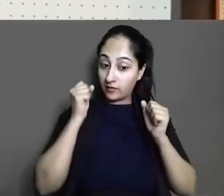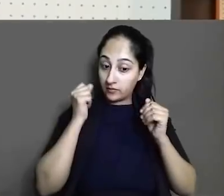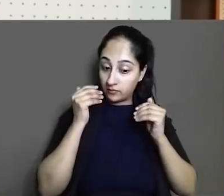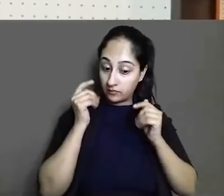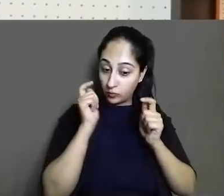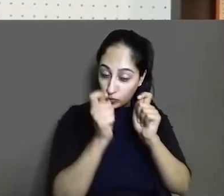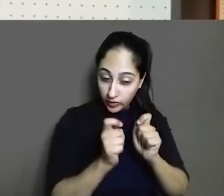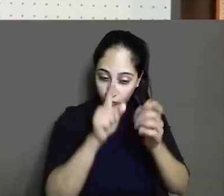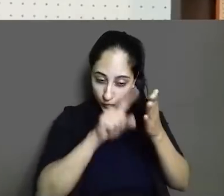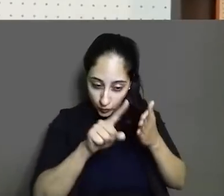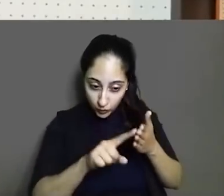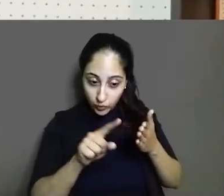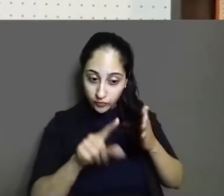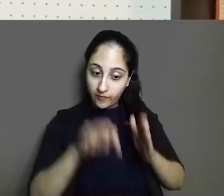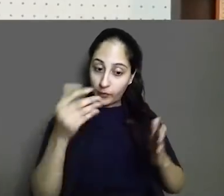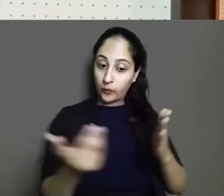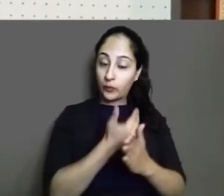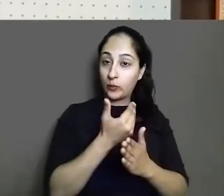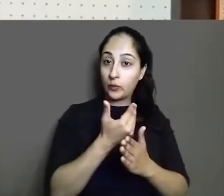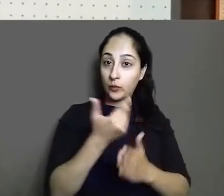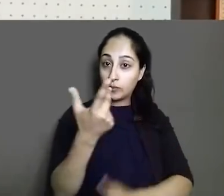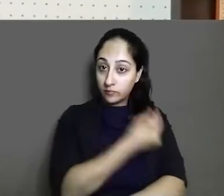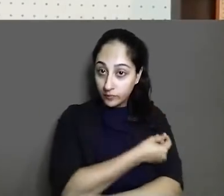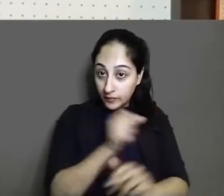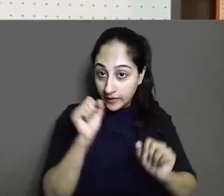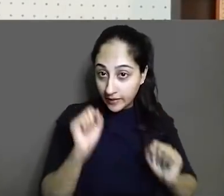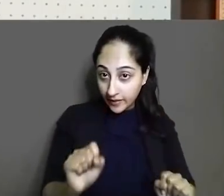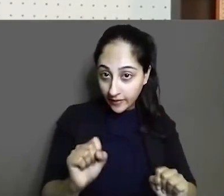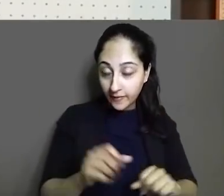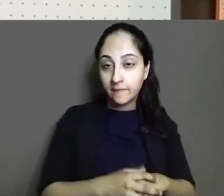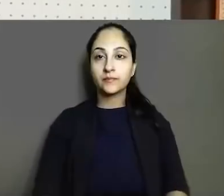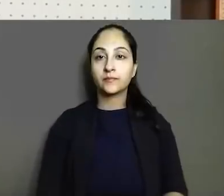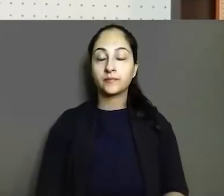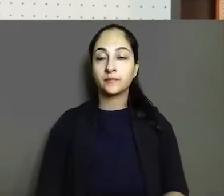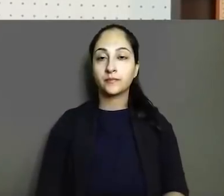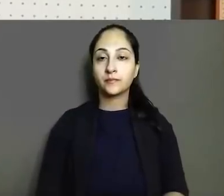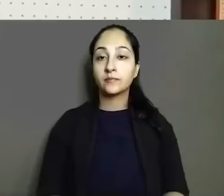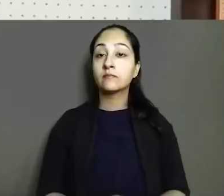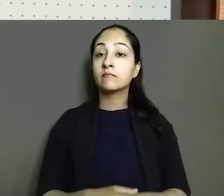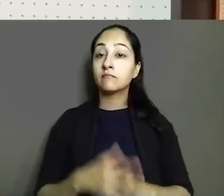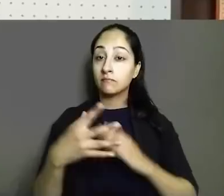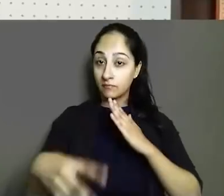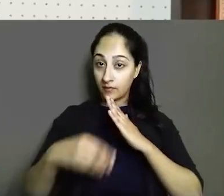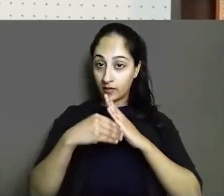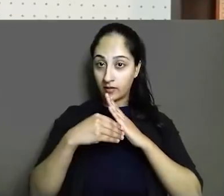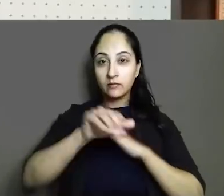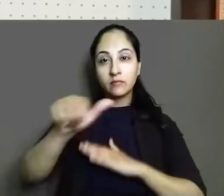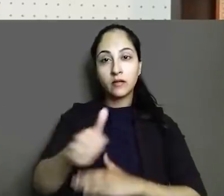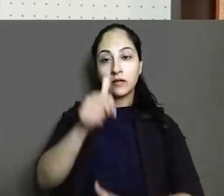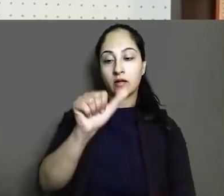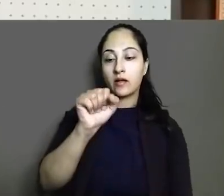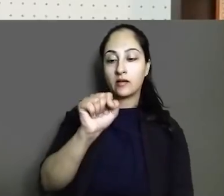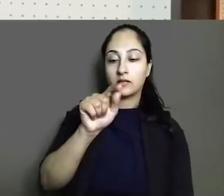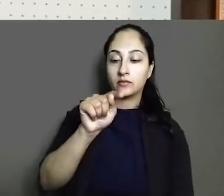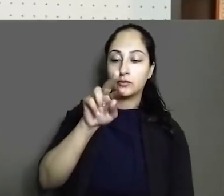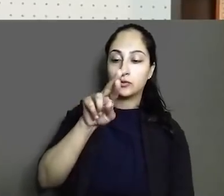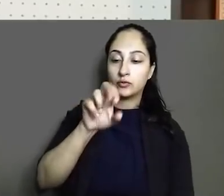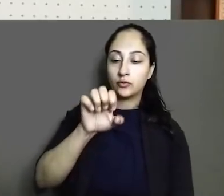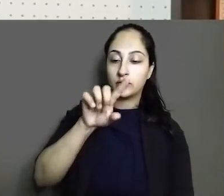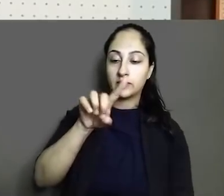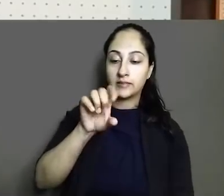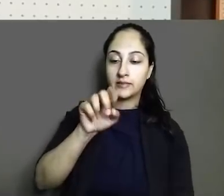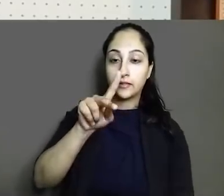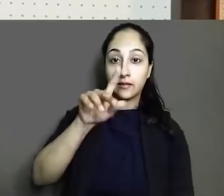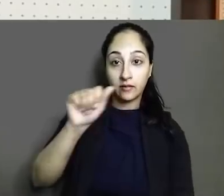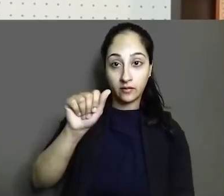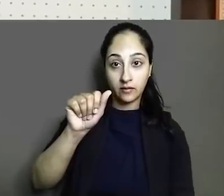the AstraZeneca vaccine rollout has been held off in South Africa for now